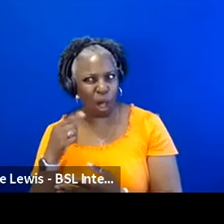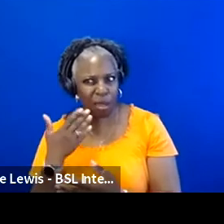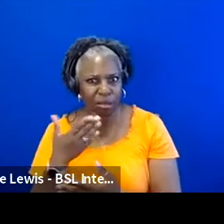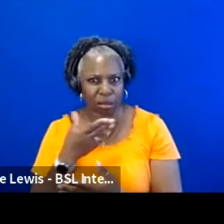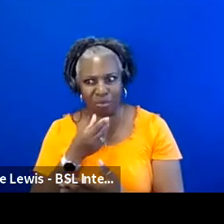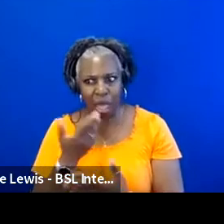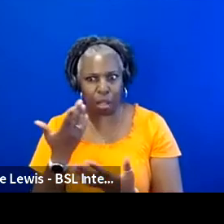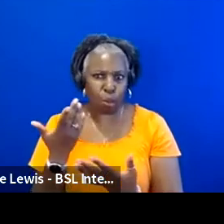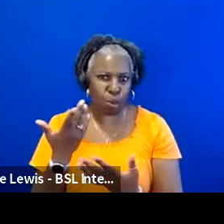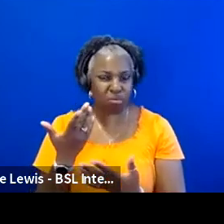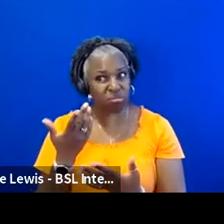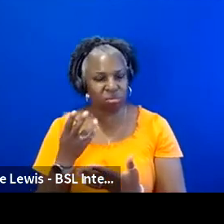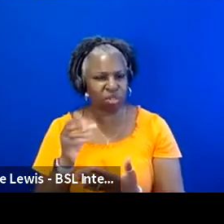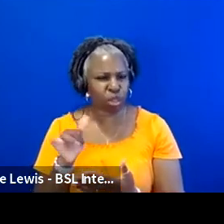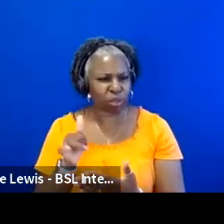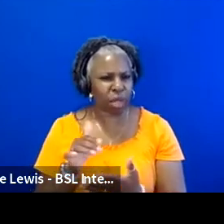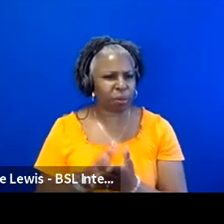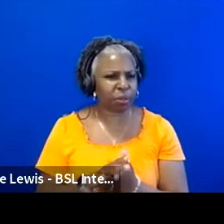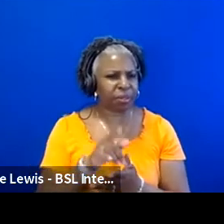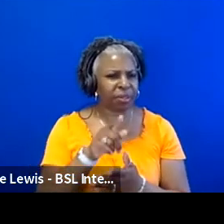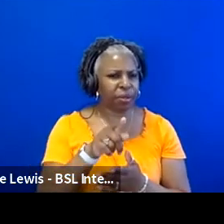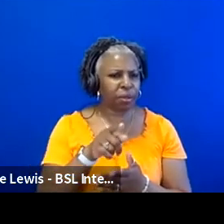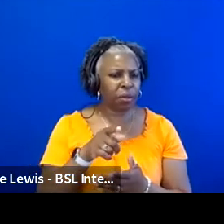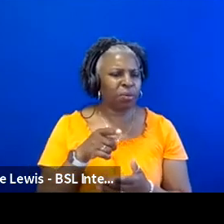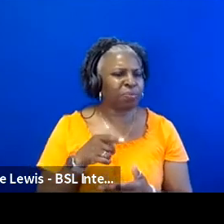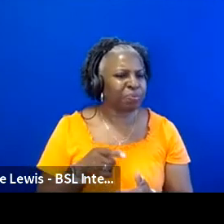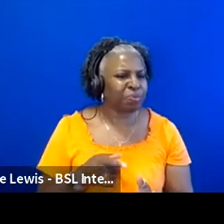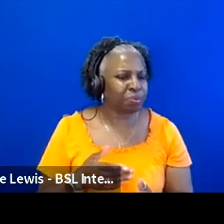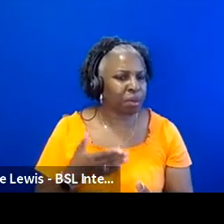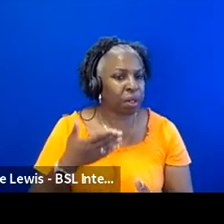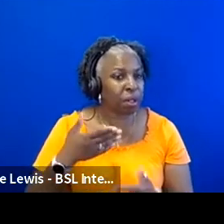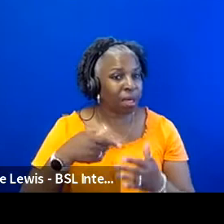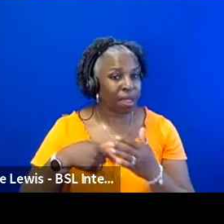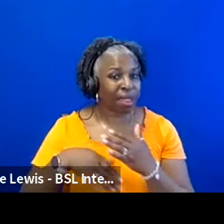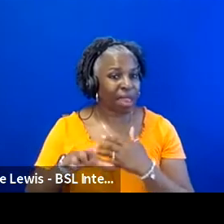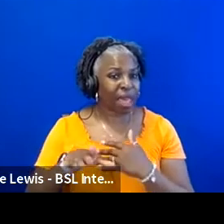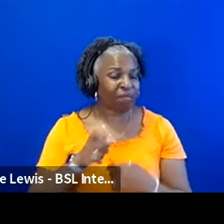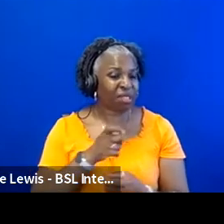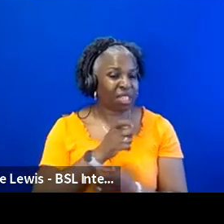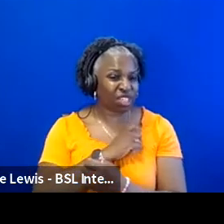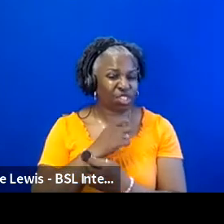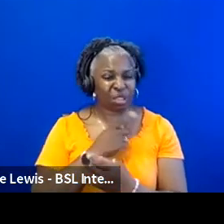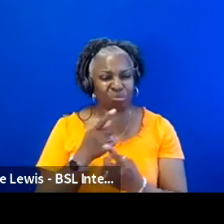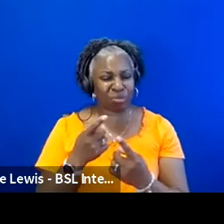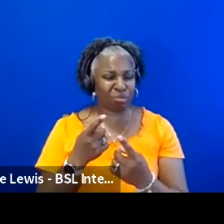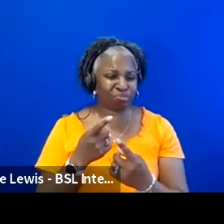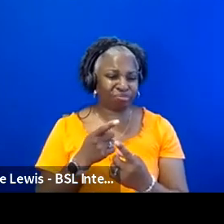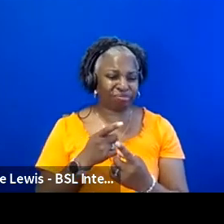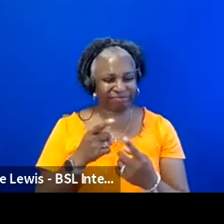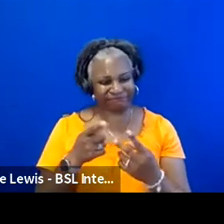I would say this is one. So I left Egypt for different reasons. And one of them, it's, and most